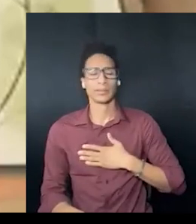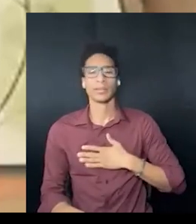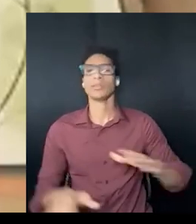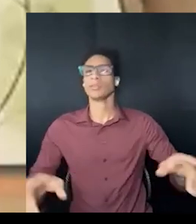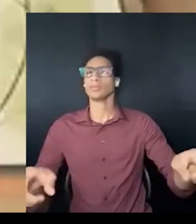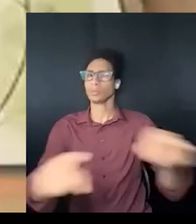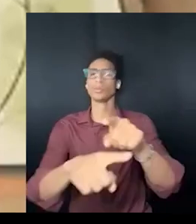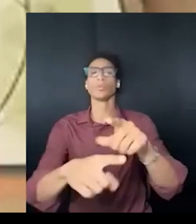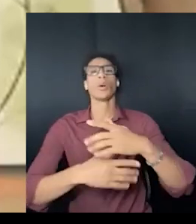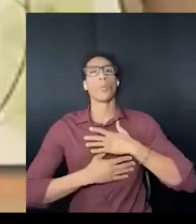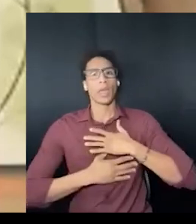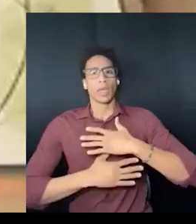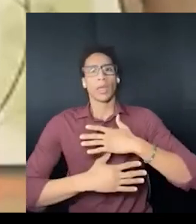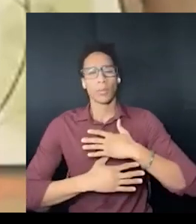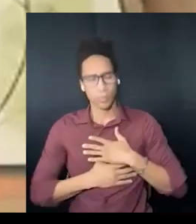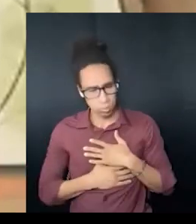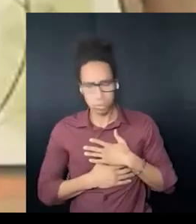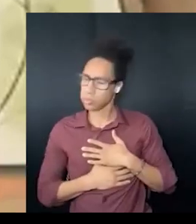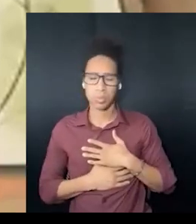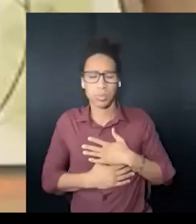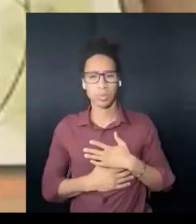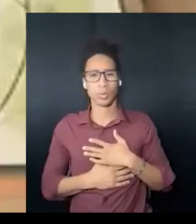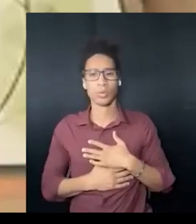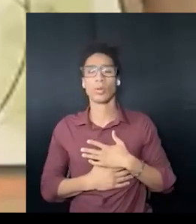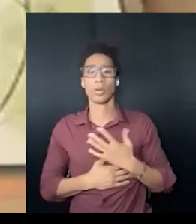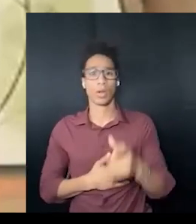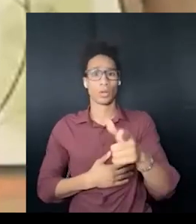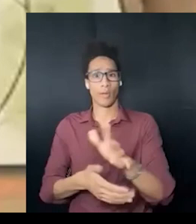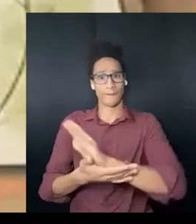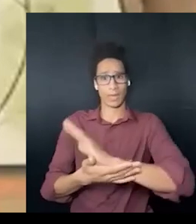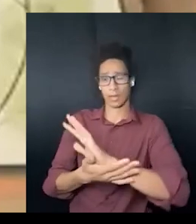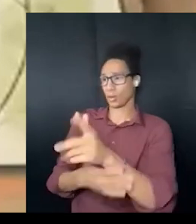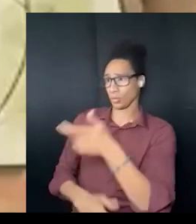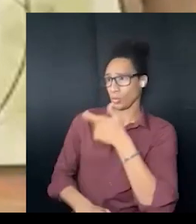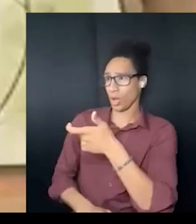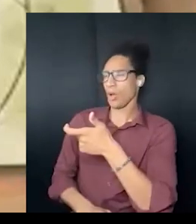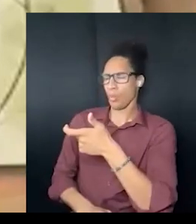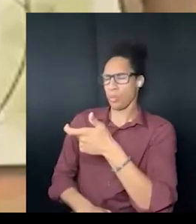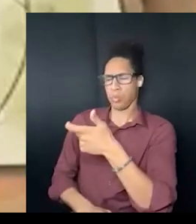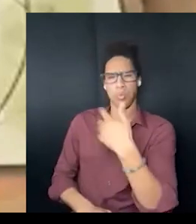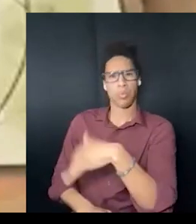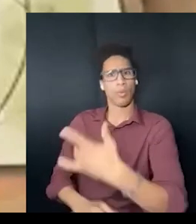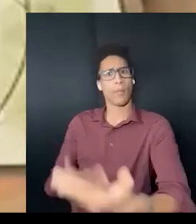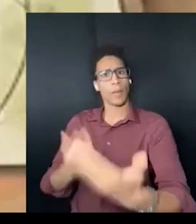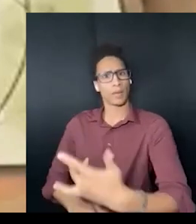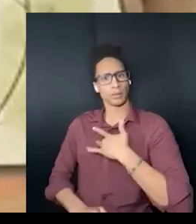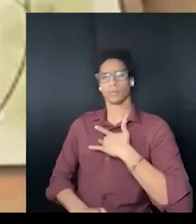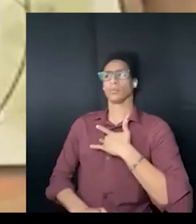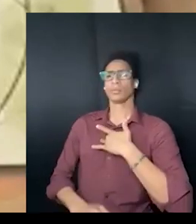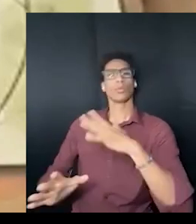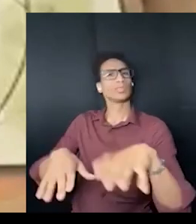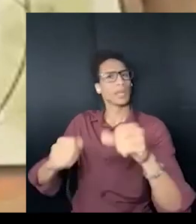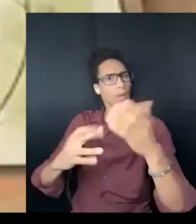Take a break from the video as you are sensing in your bodies and in your thoughts and your